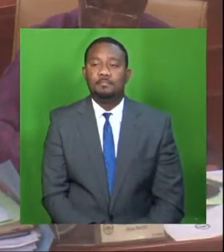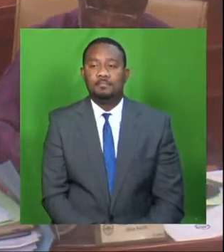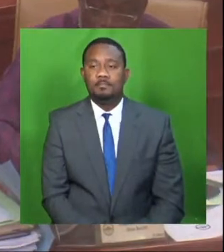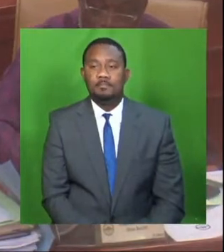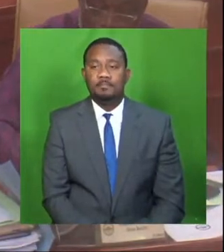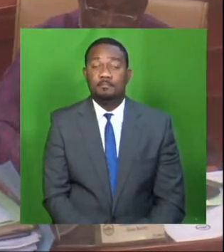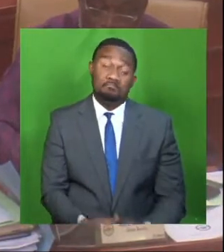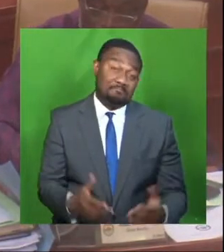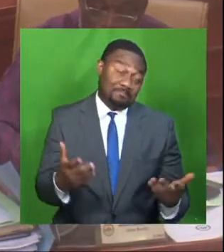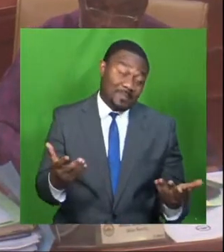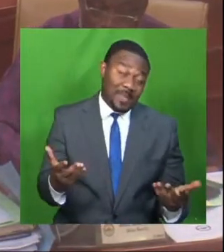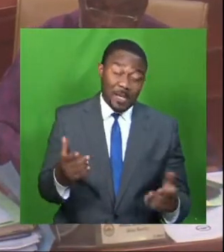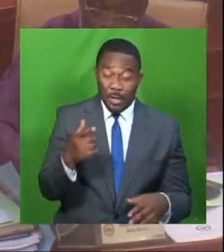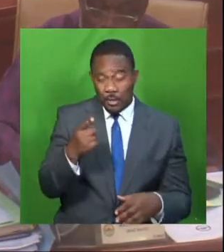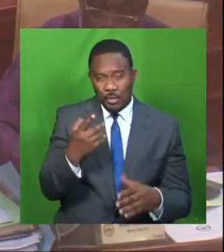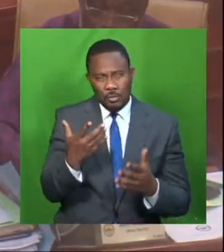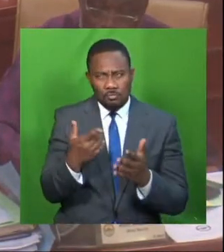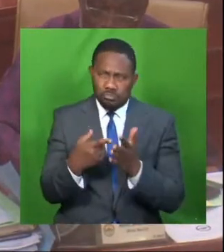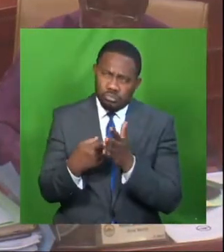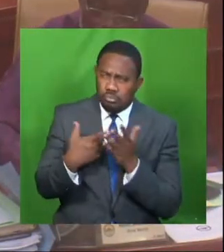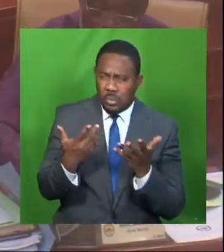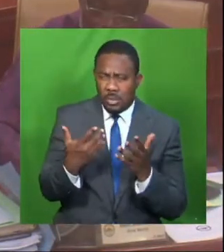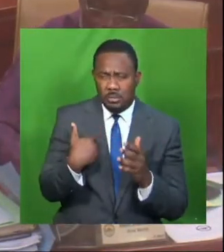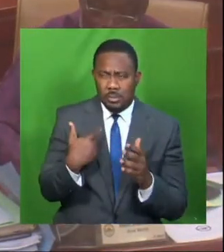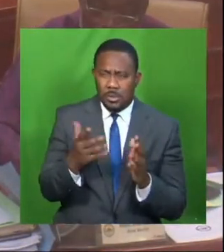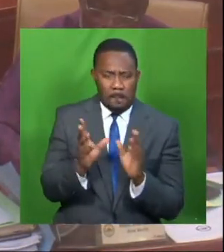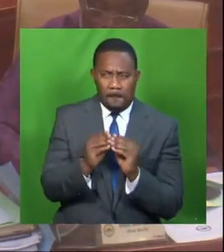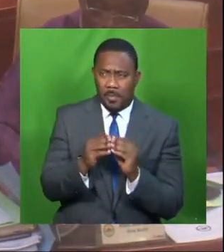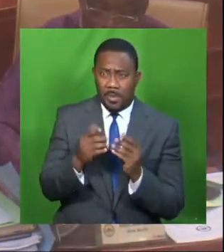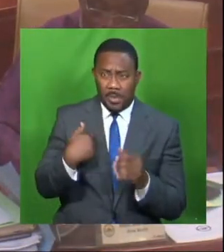accordingly. And then we had a communication